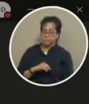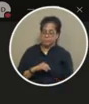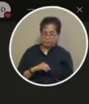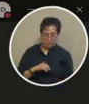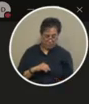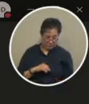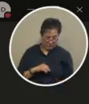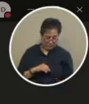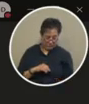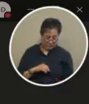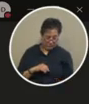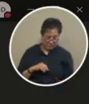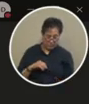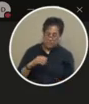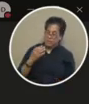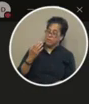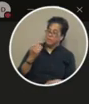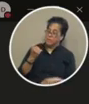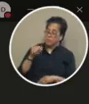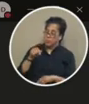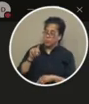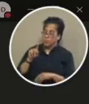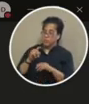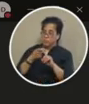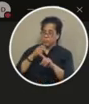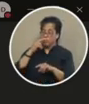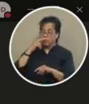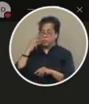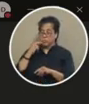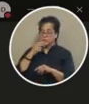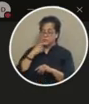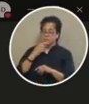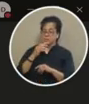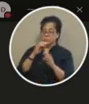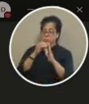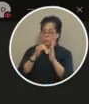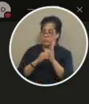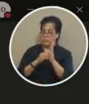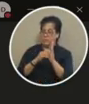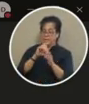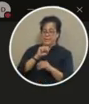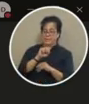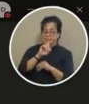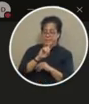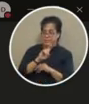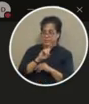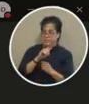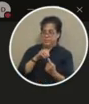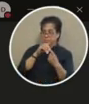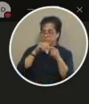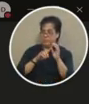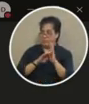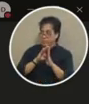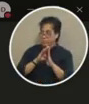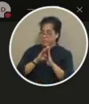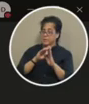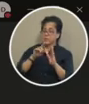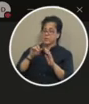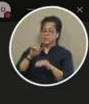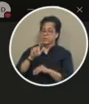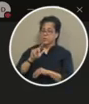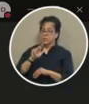Raul Garcia, Plan and Inspections. 15.1 is the first reading of an ordinance rezoning property to SD Special Development. This is